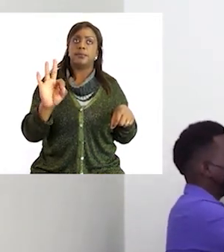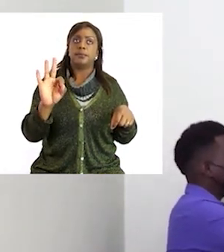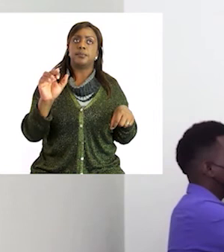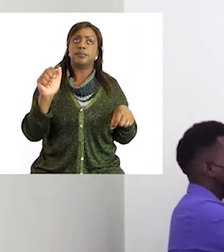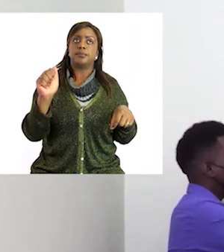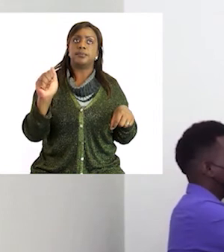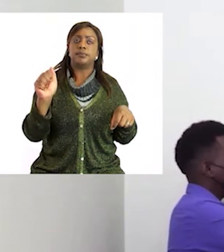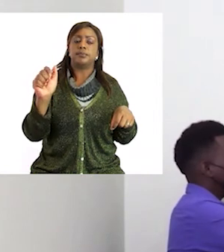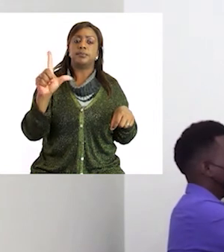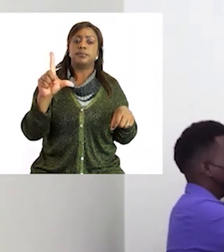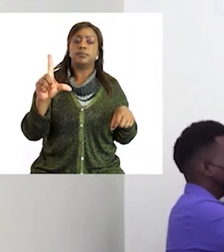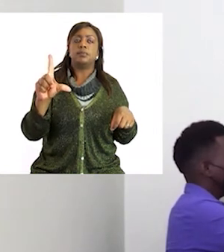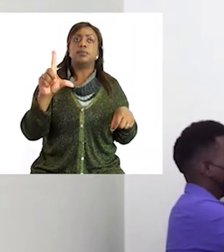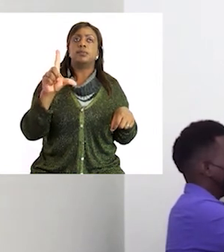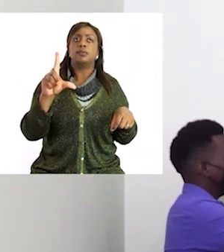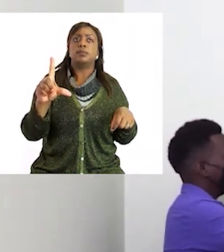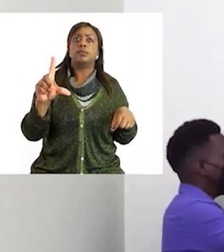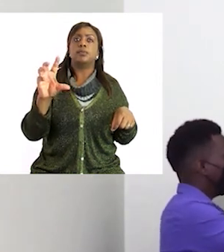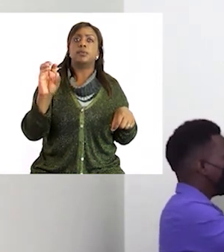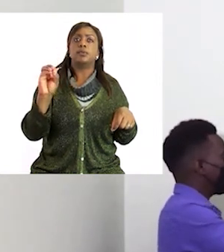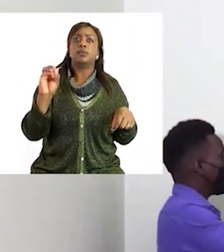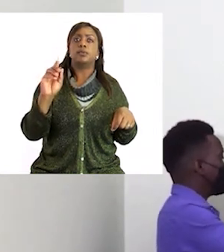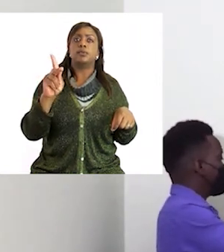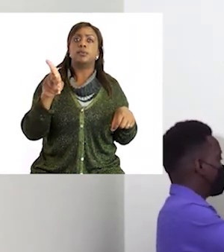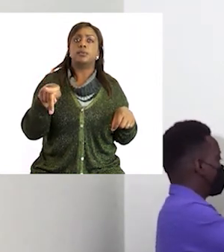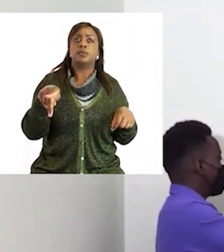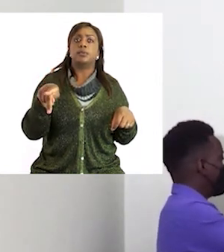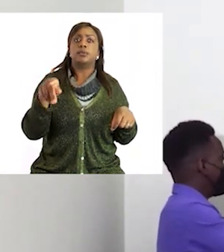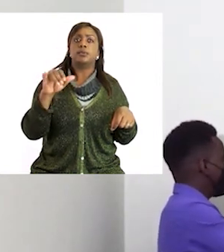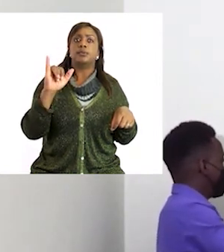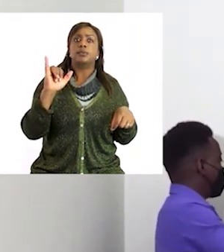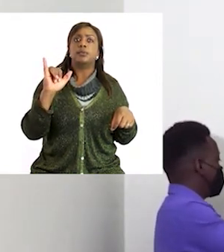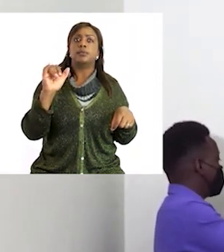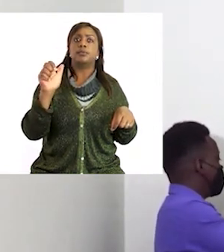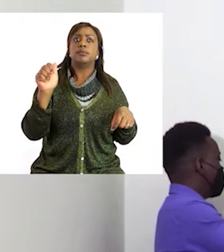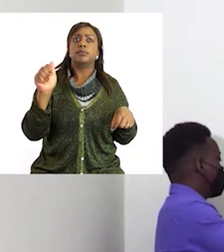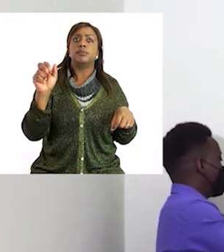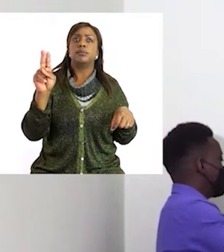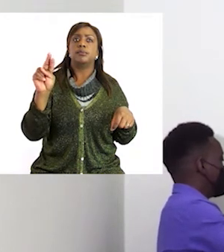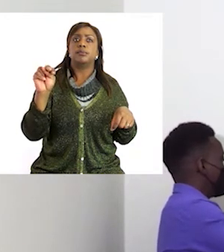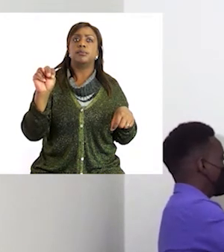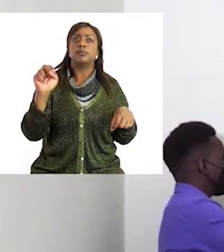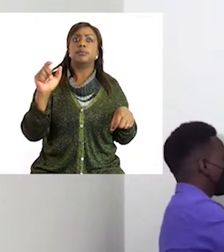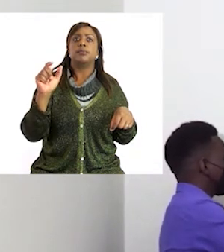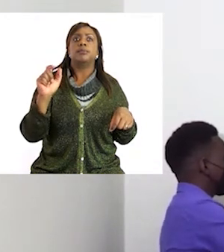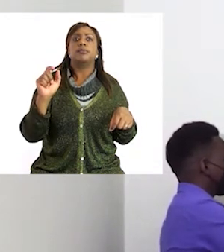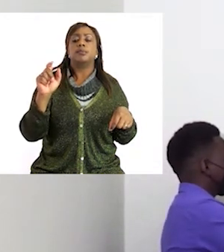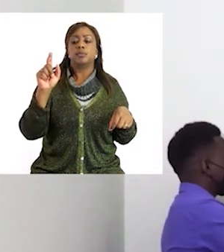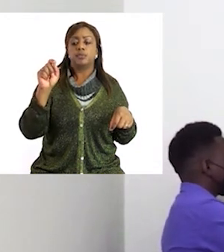goes all the way to another structure. This structure is known as the fallopian tube.